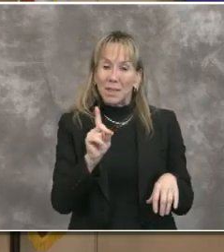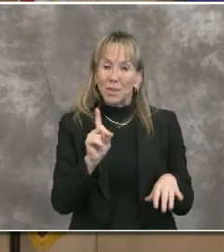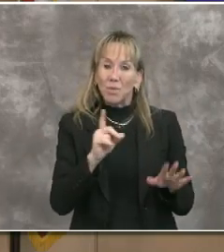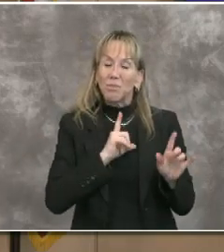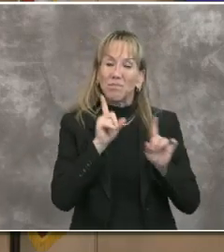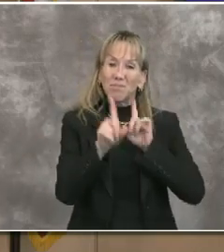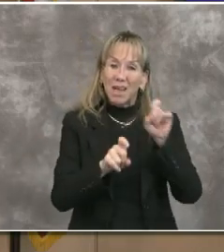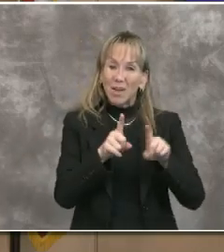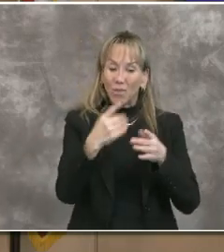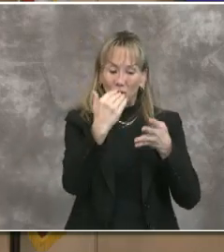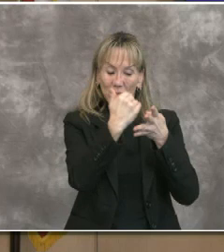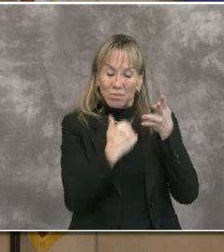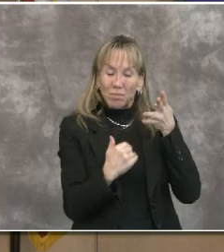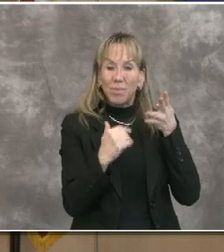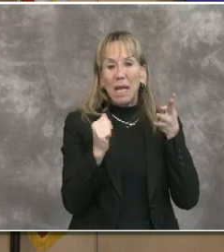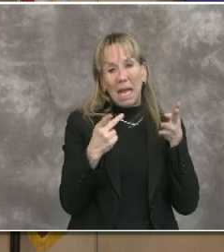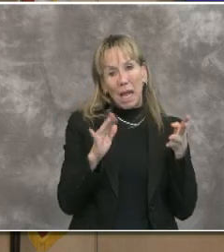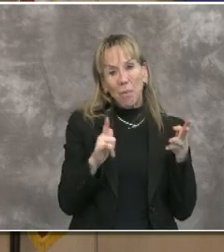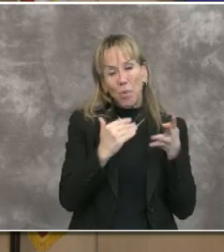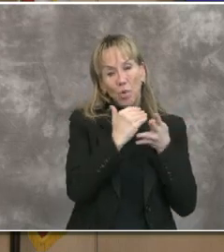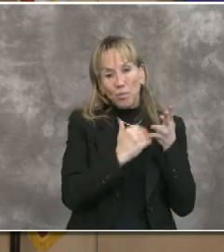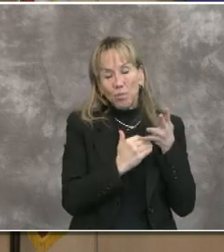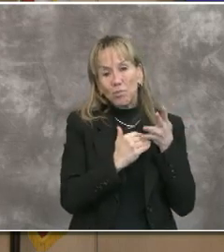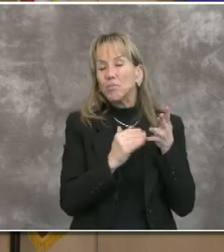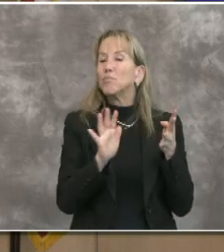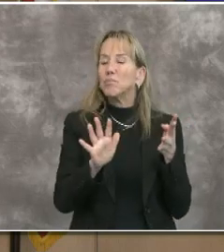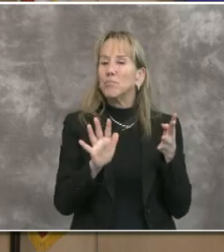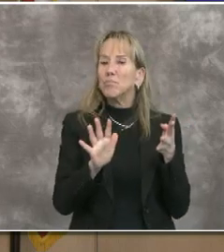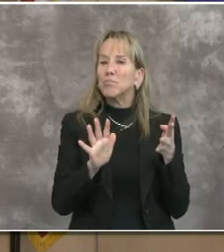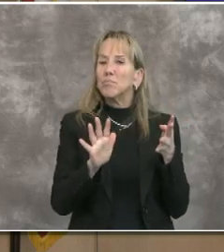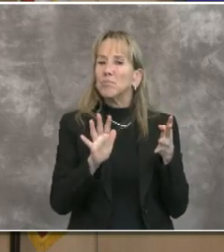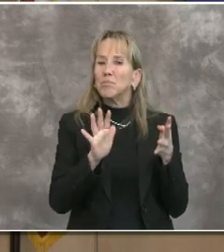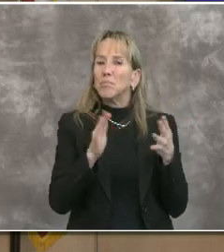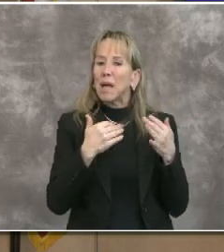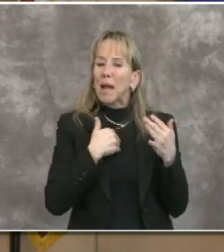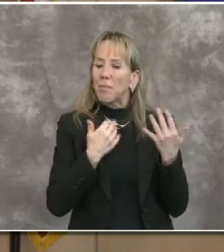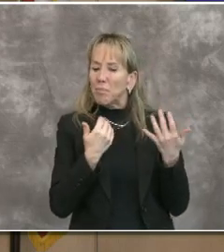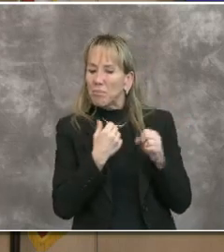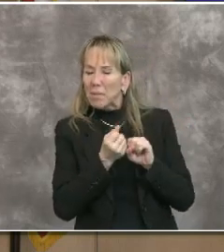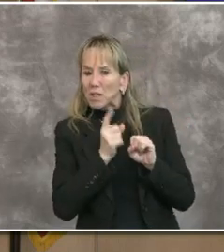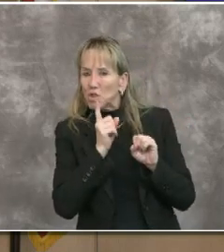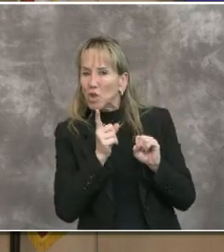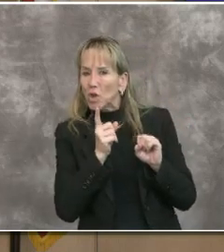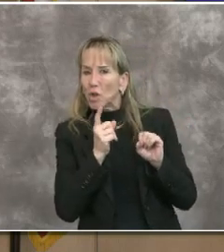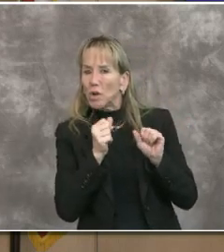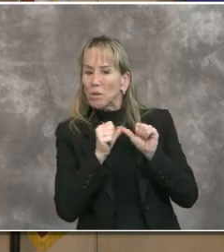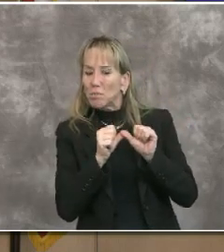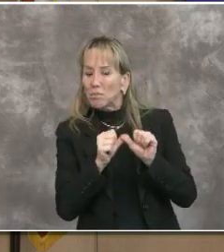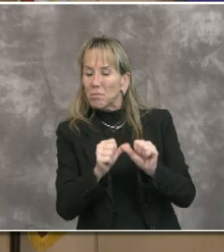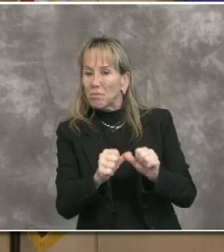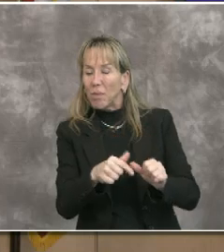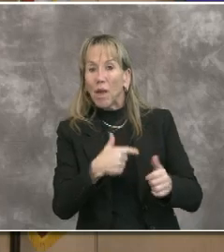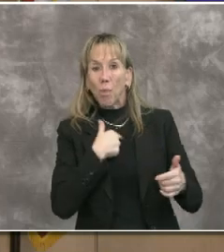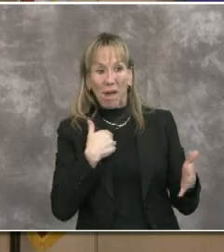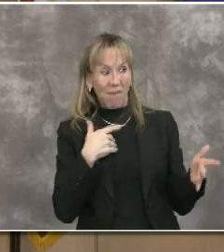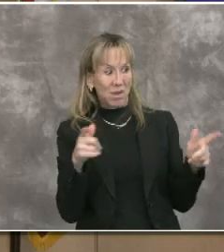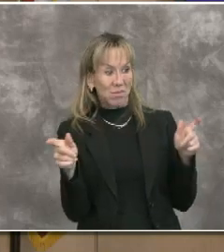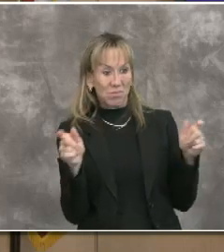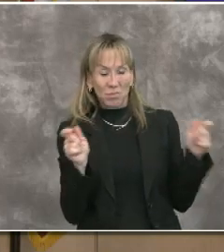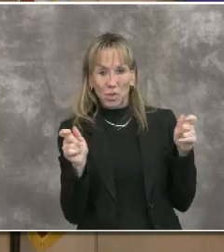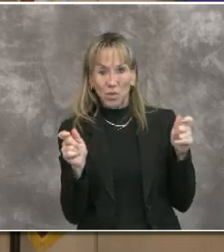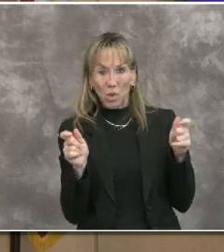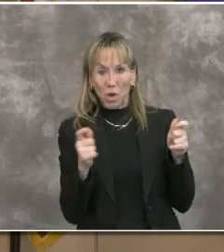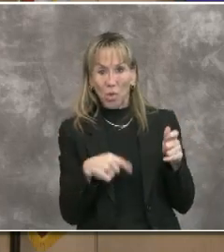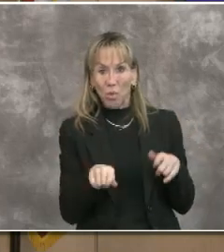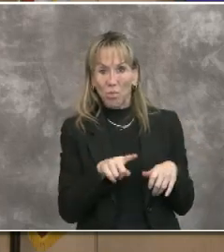the rest of the month of April to get to that point where we have a strong enough assurance that we've got this under control, at least at this